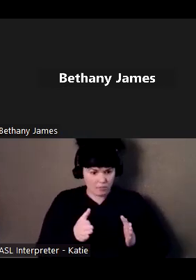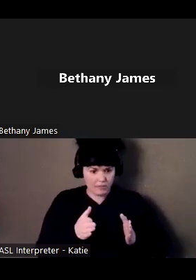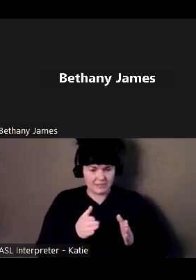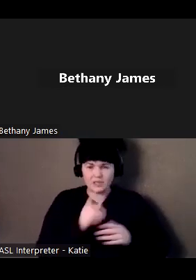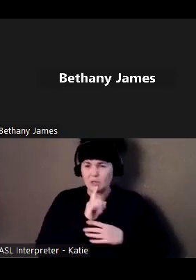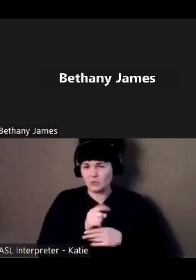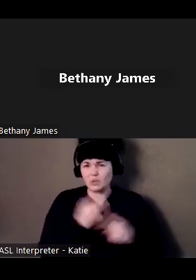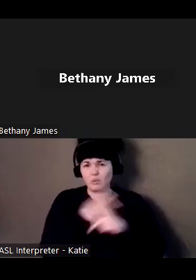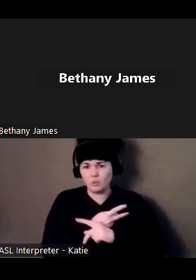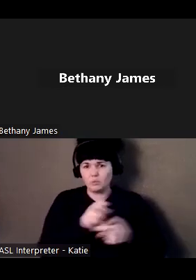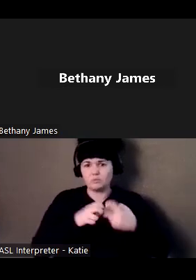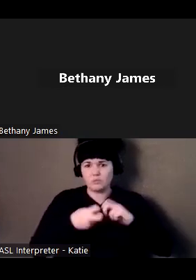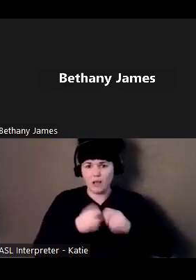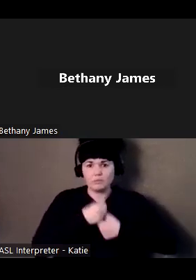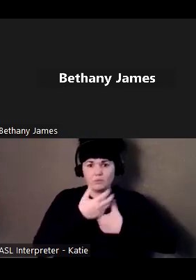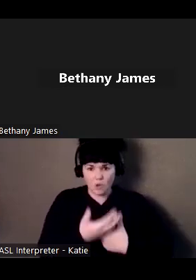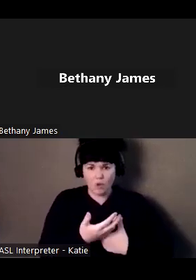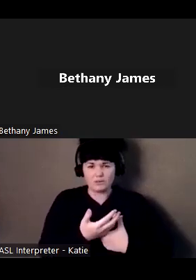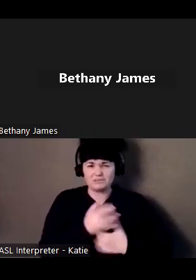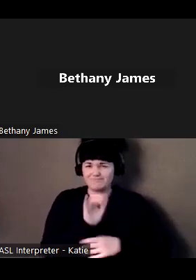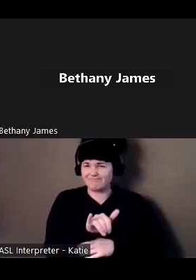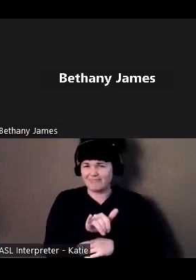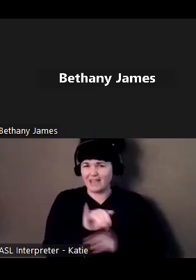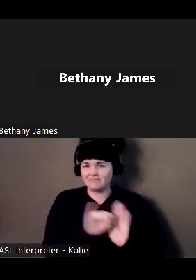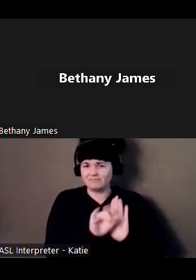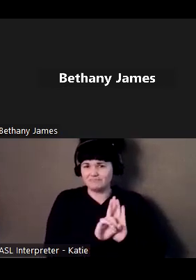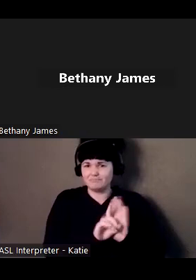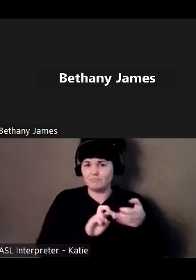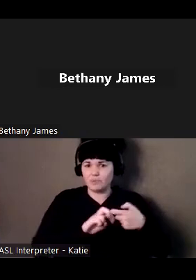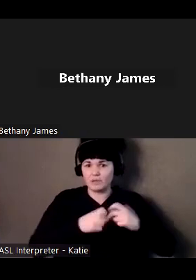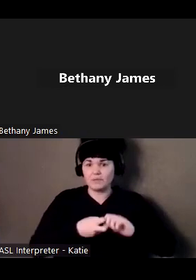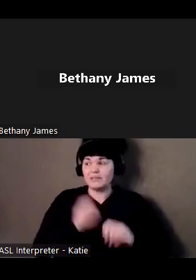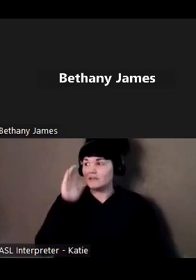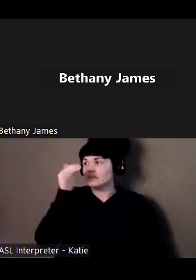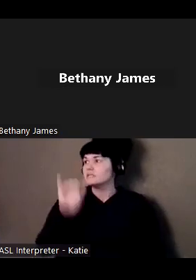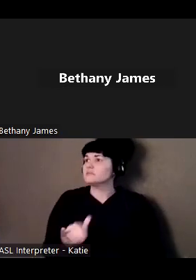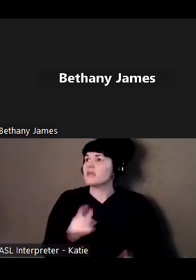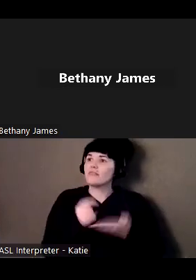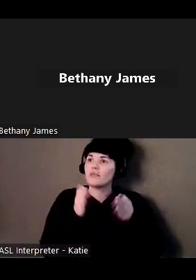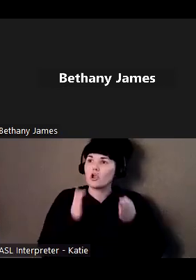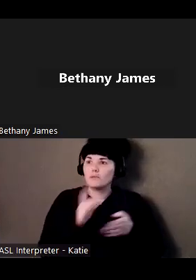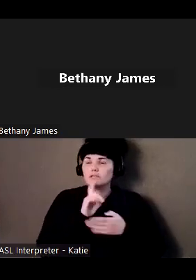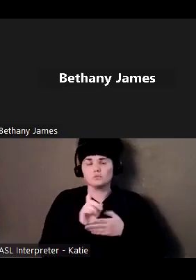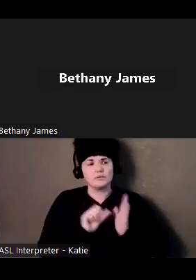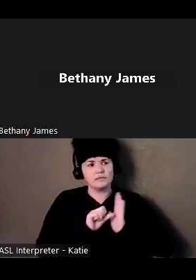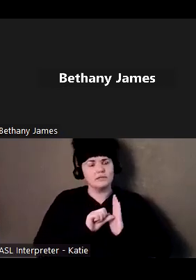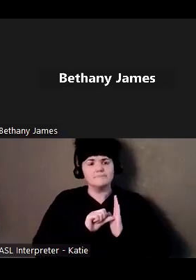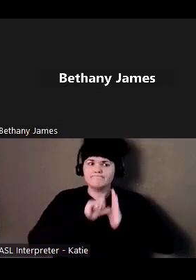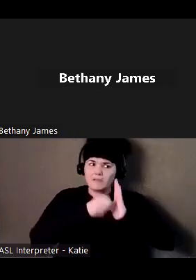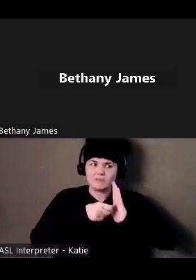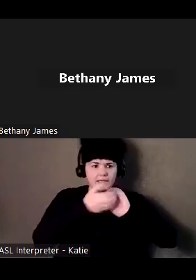it seems as if these therapists may be emphasizing collective and systemic contributors to mental